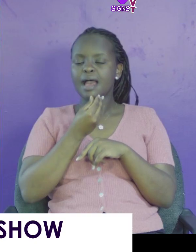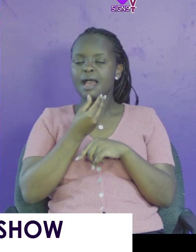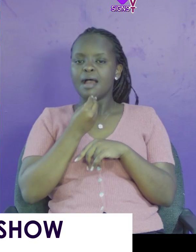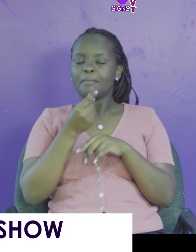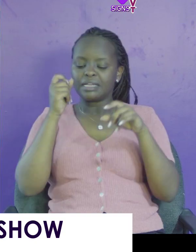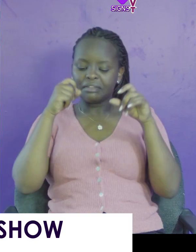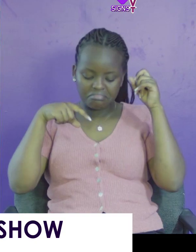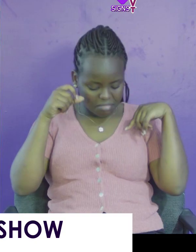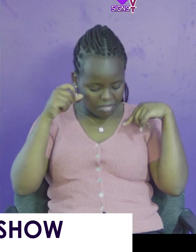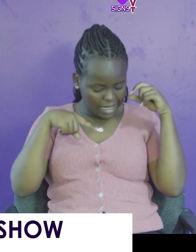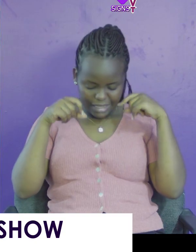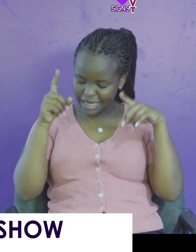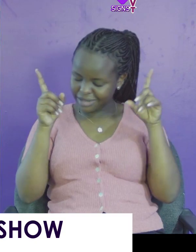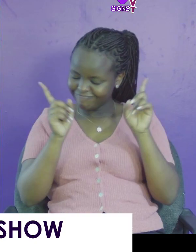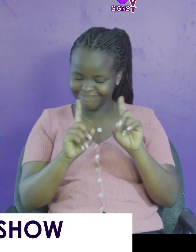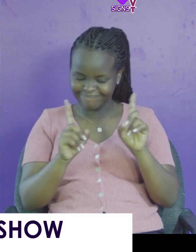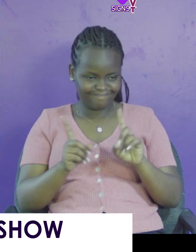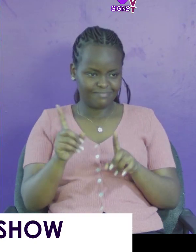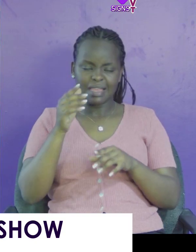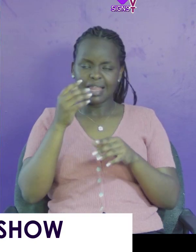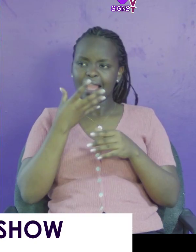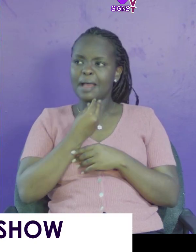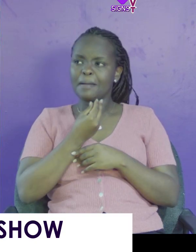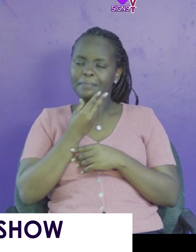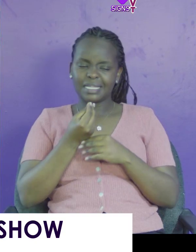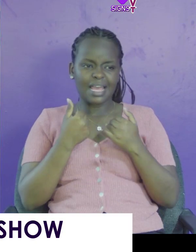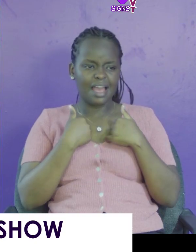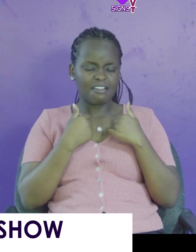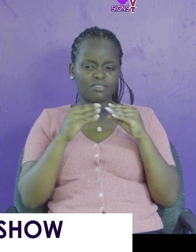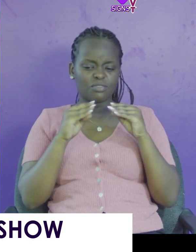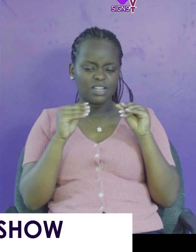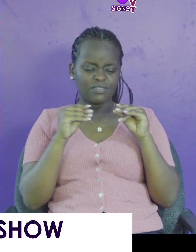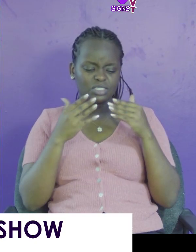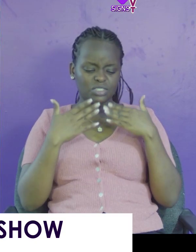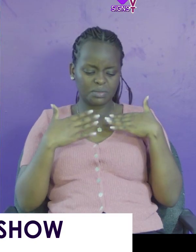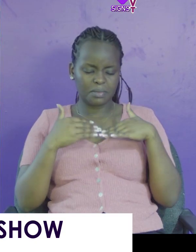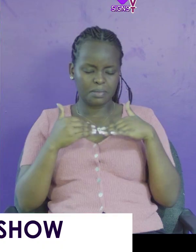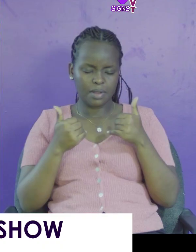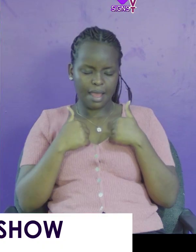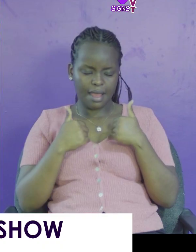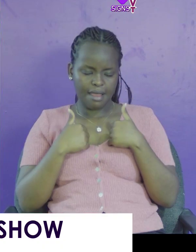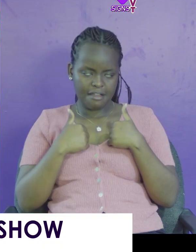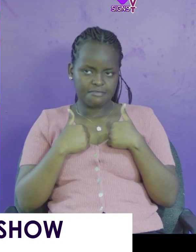cry, that a man has, there are qualifications that people have